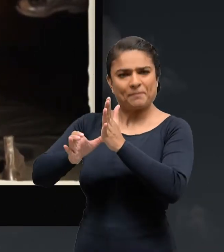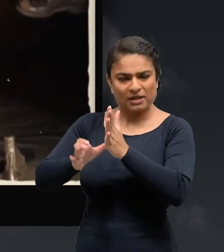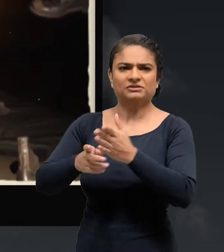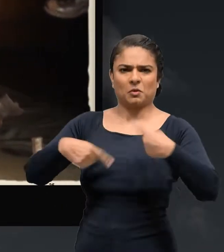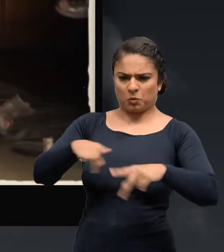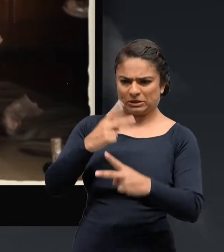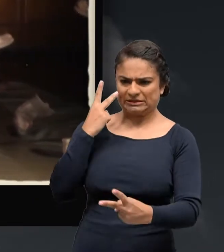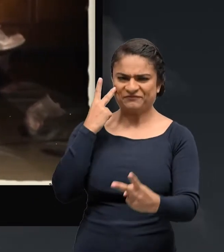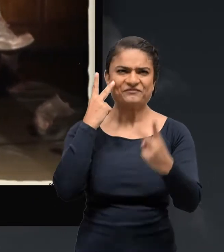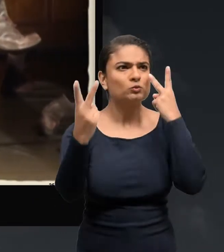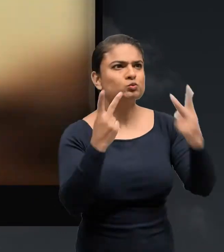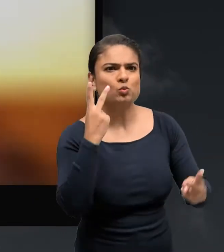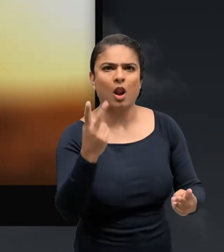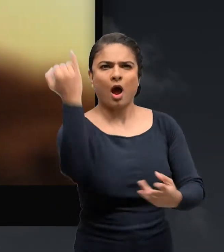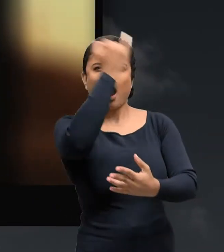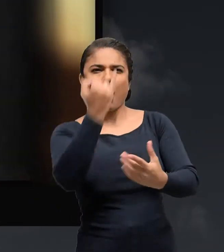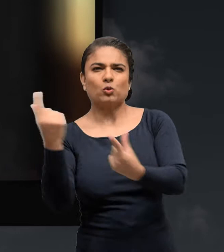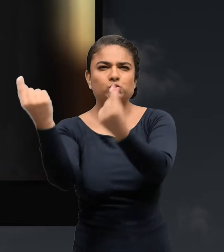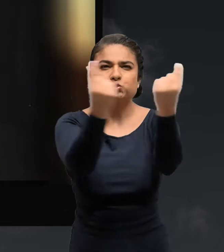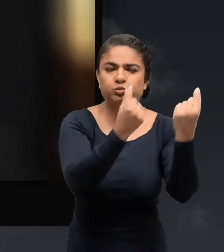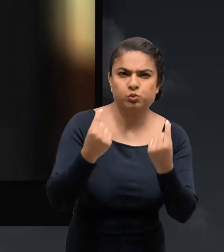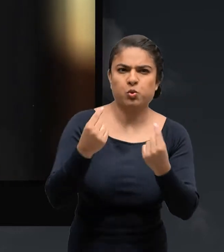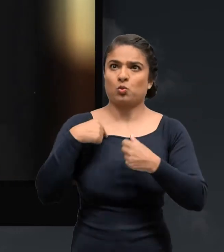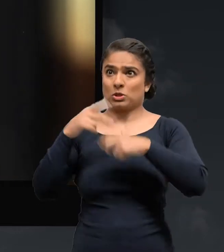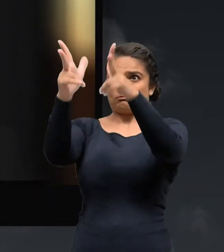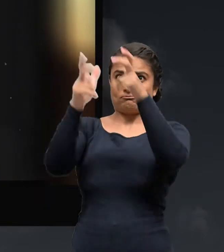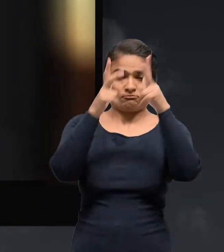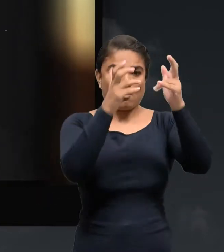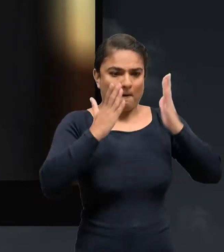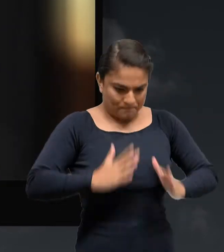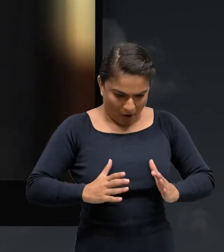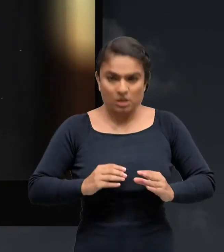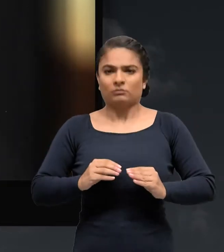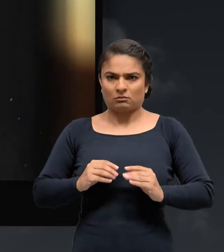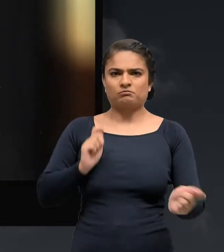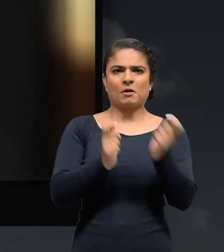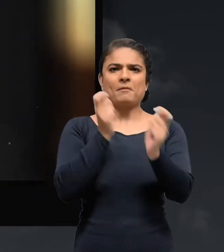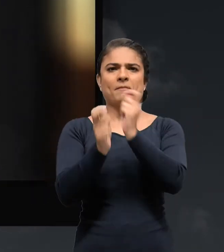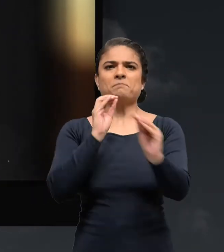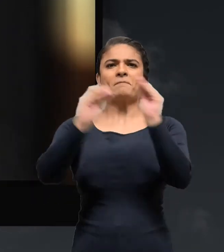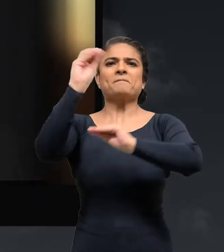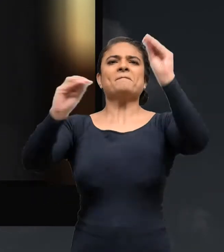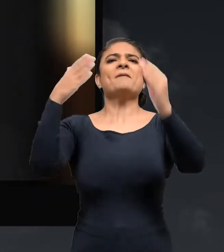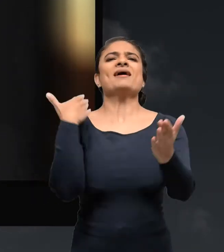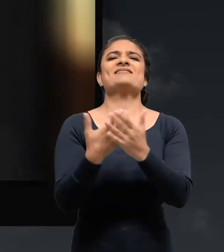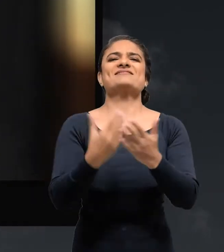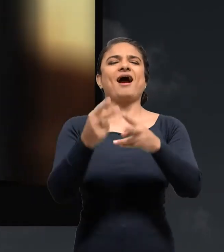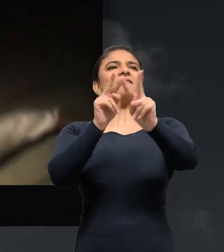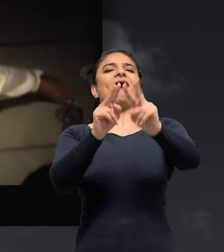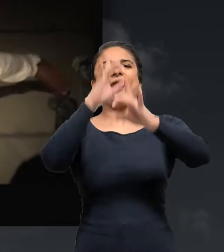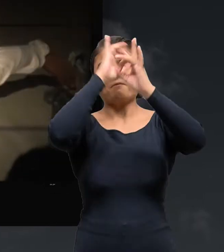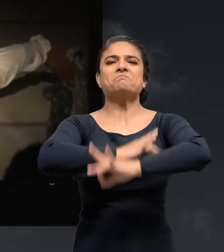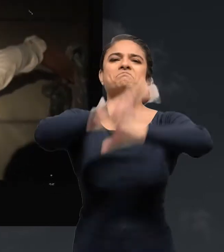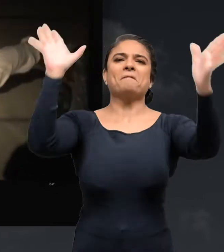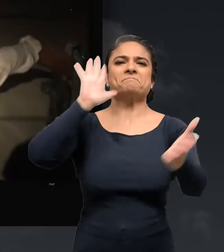visible that which is often rendered invisible by placing the bodies of those often marginalized by society and putting them